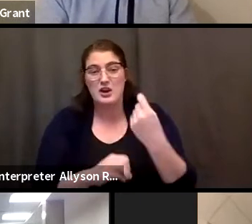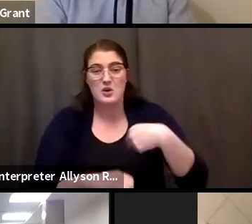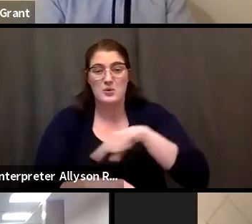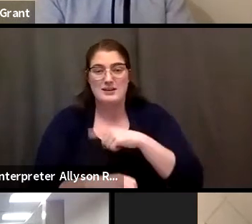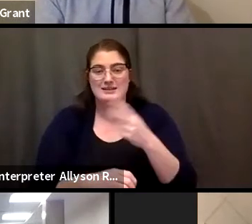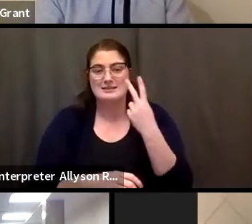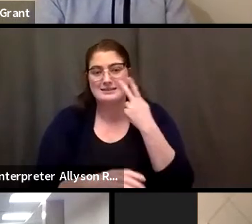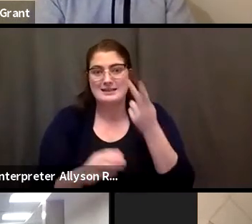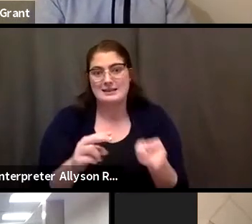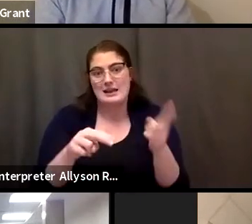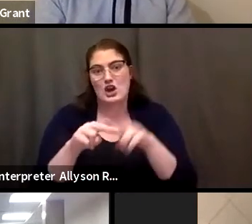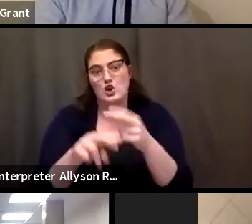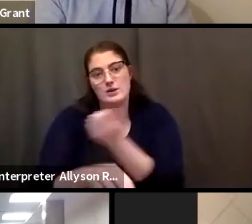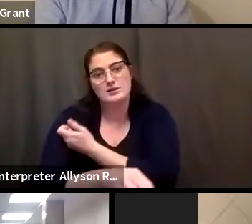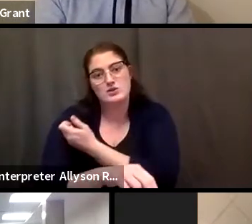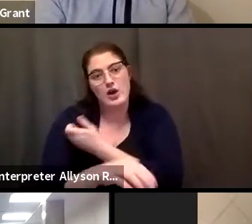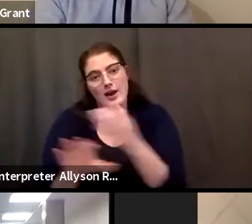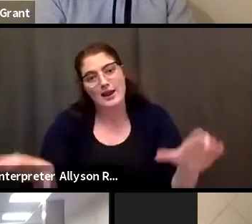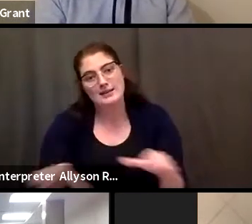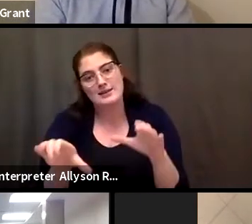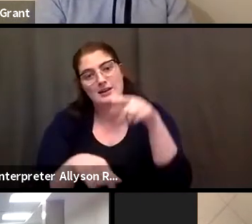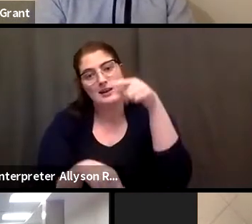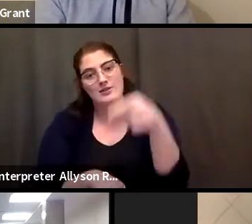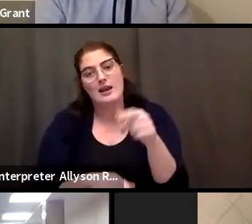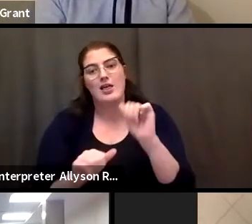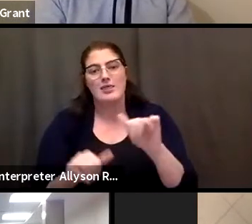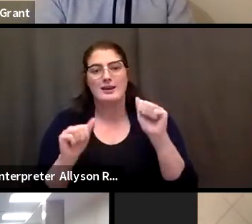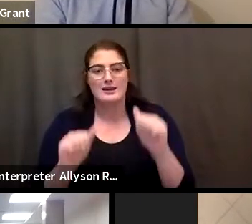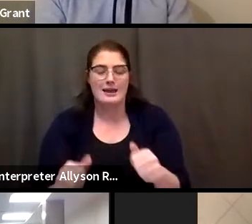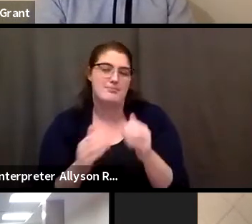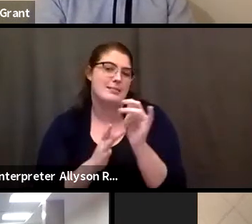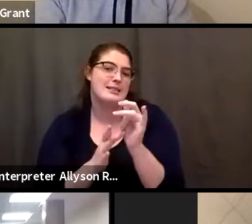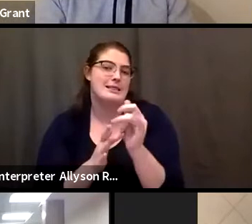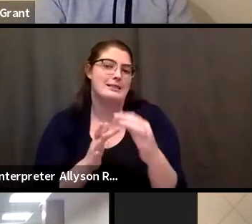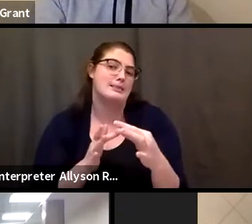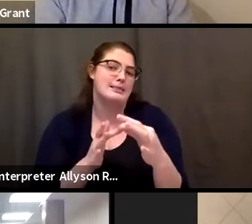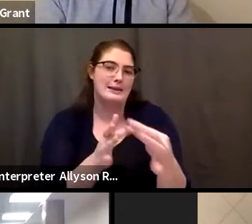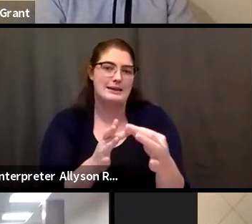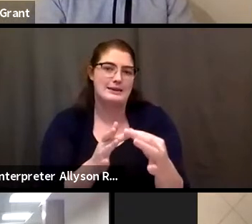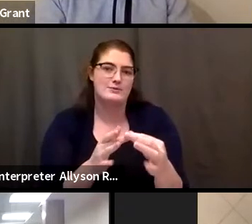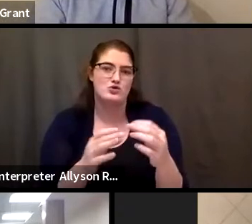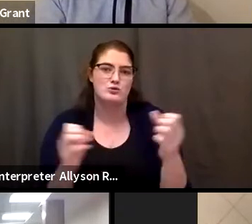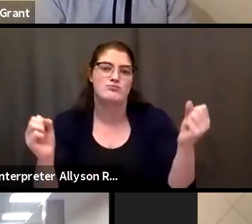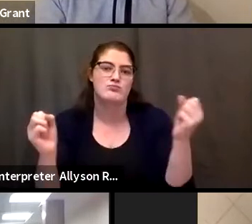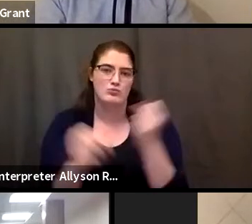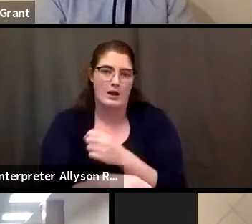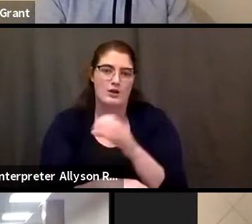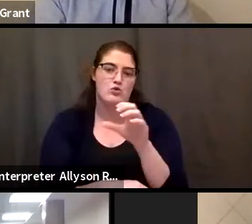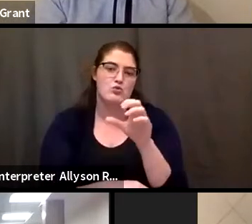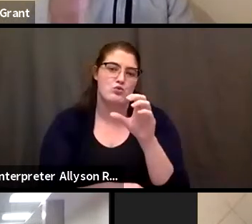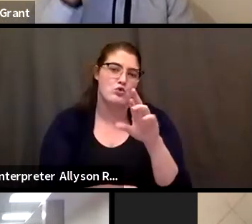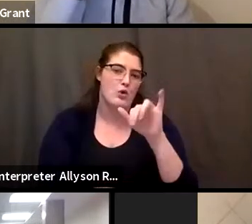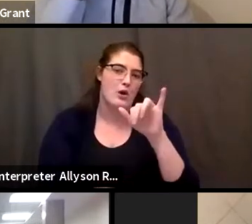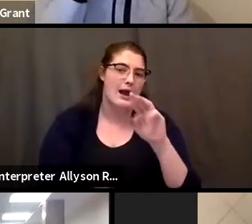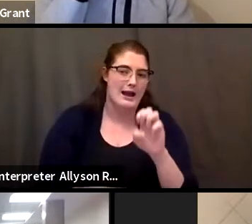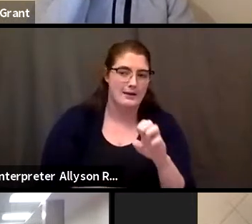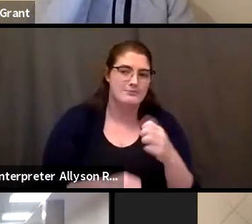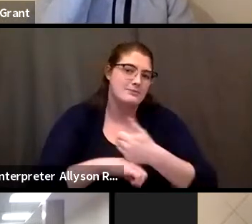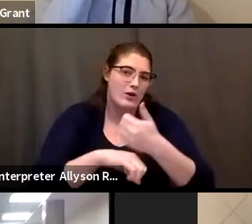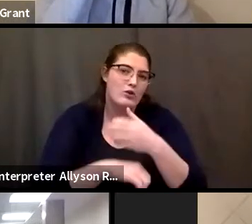drug activity there, and that can lead to violent crime. And so anything you guys can do to pay special